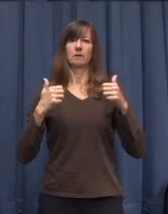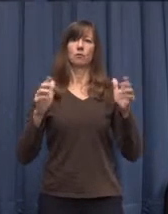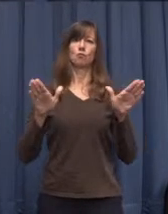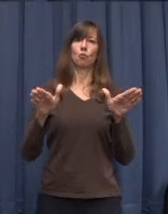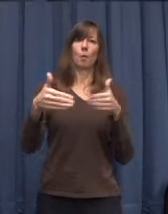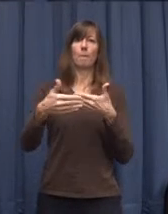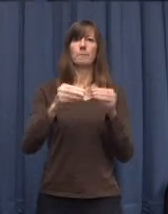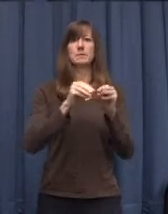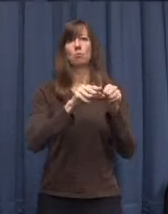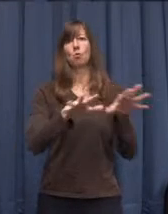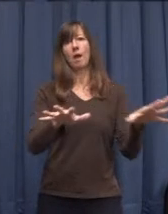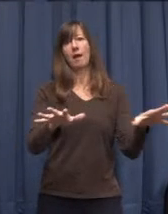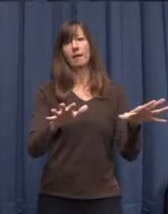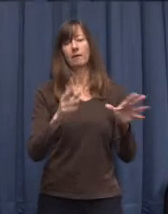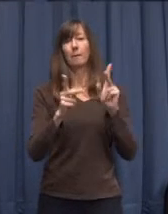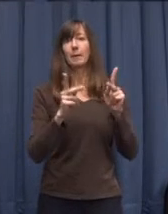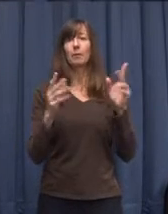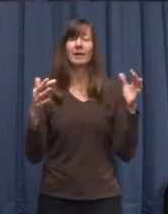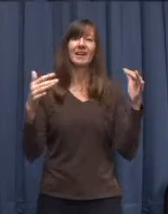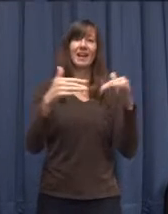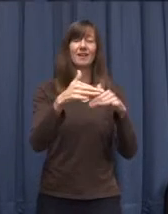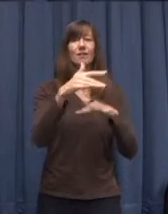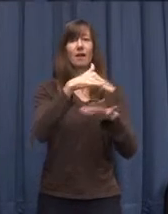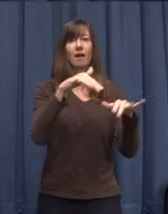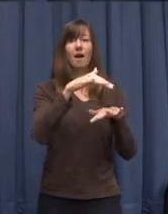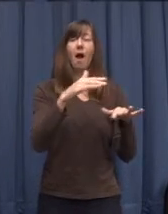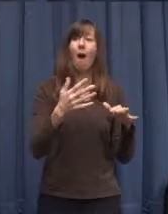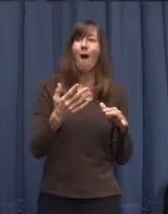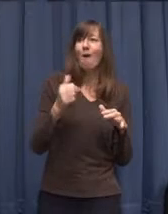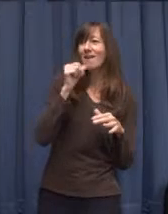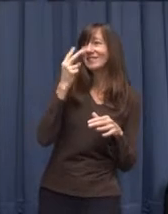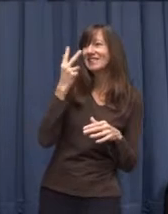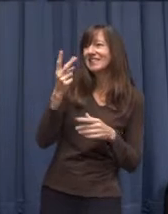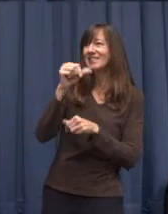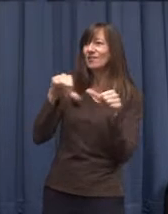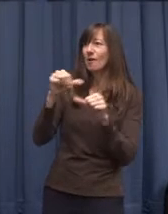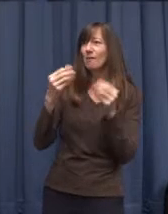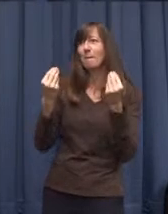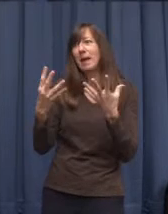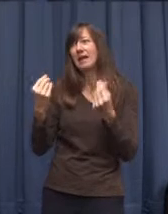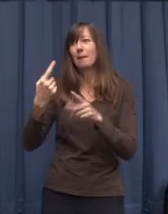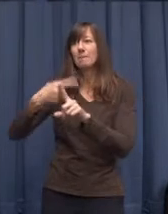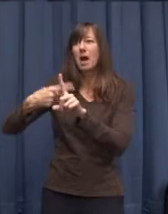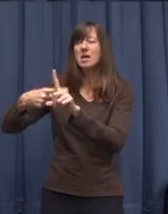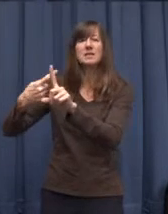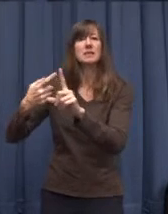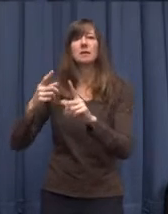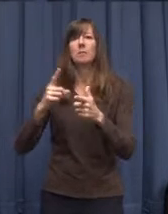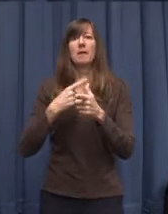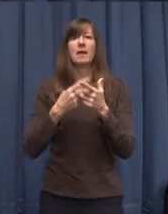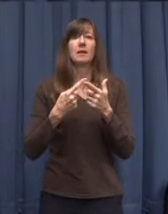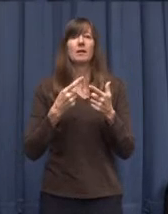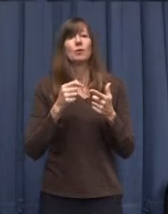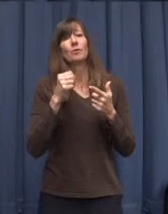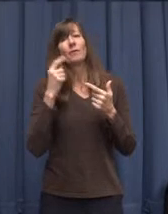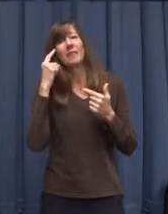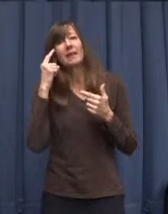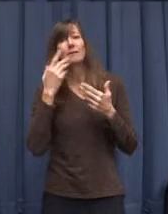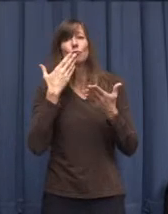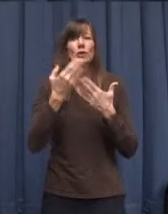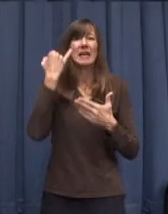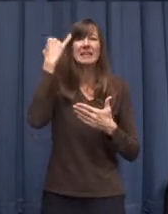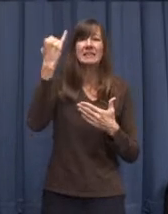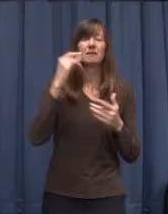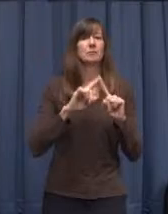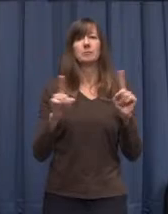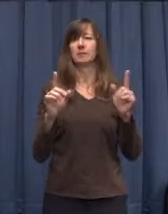haven't seen in many months, but that's where unintentional transmission is happening. That's really the consistent pattern we're